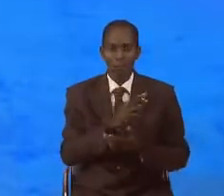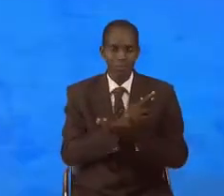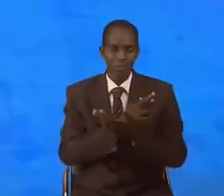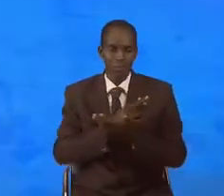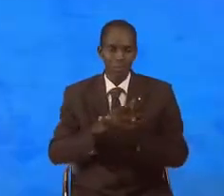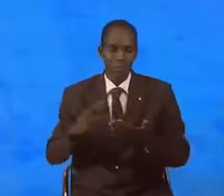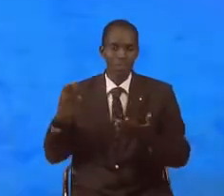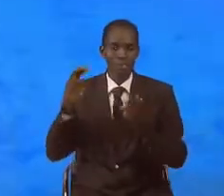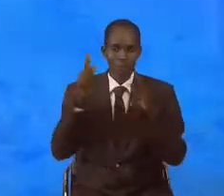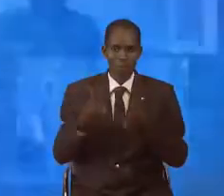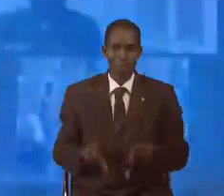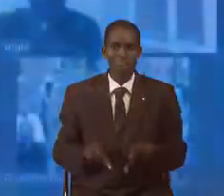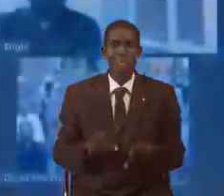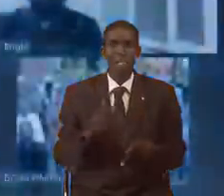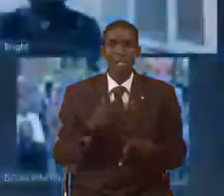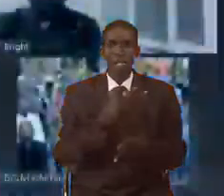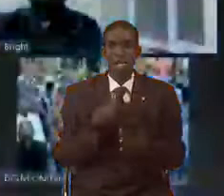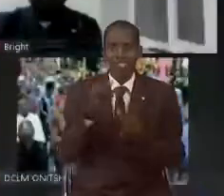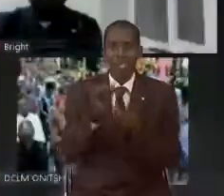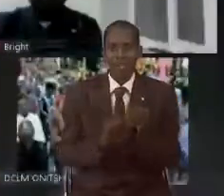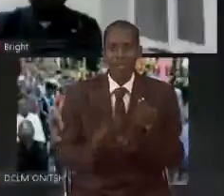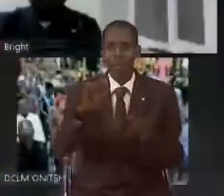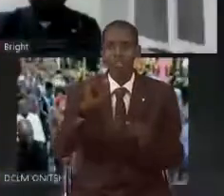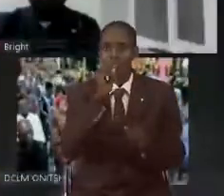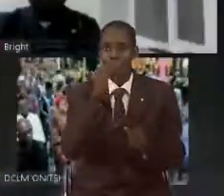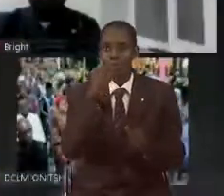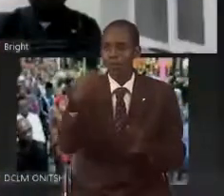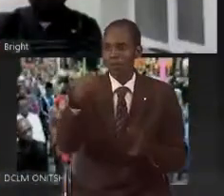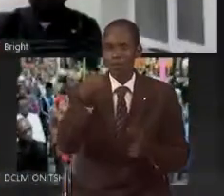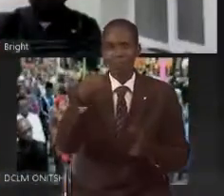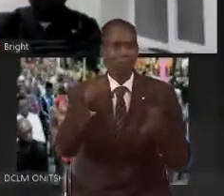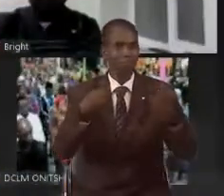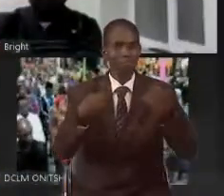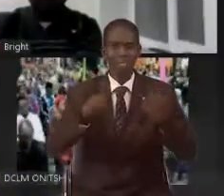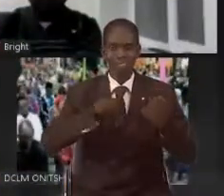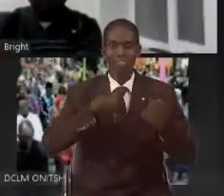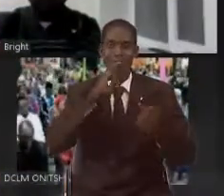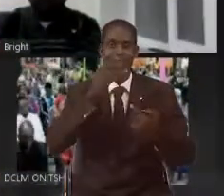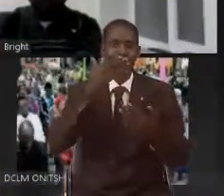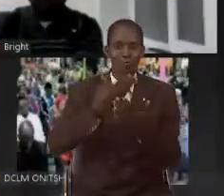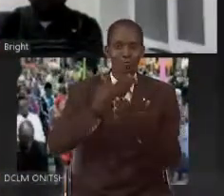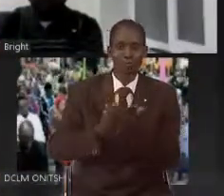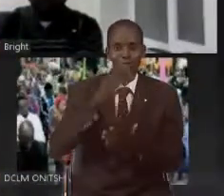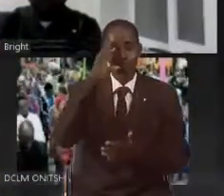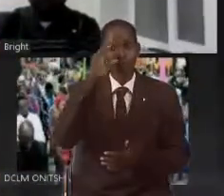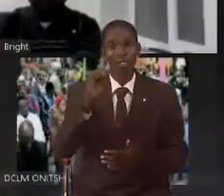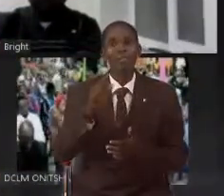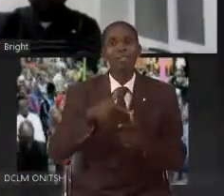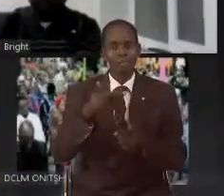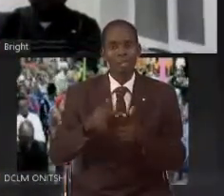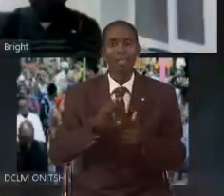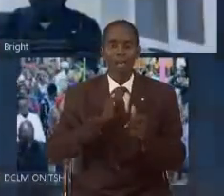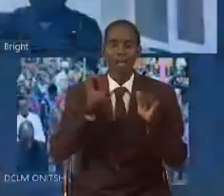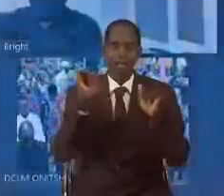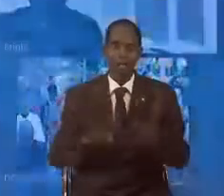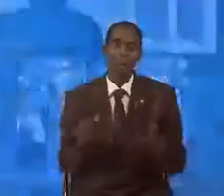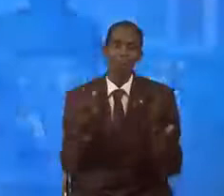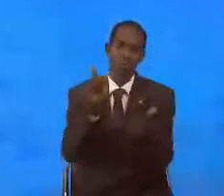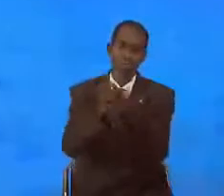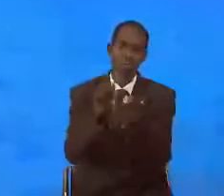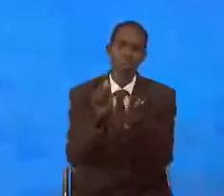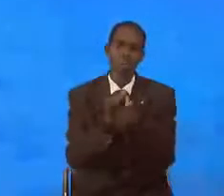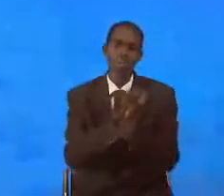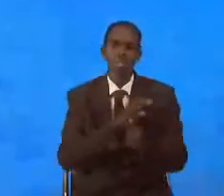am righteous, I'm a church righteous man, and then everybody is pointing at me, it's a good man,